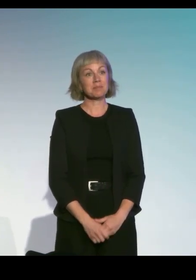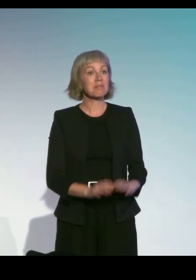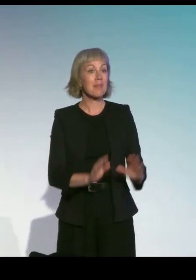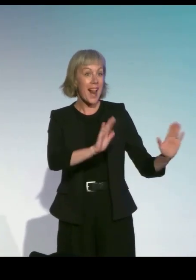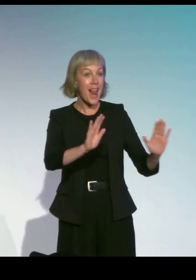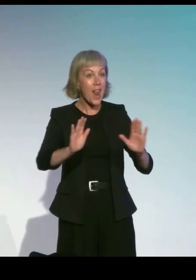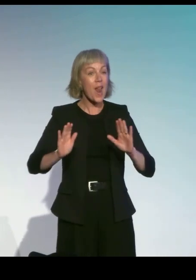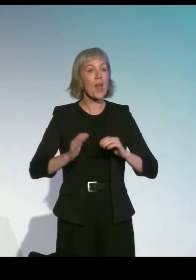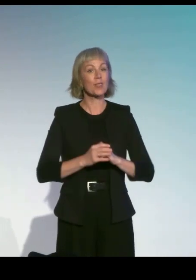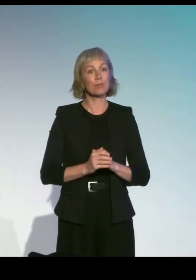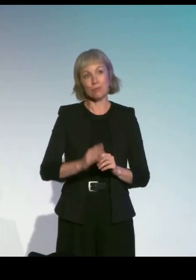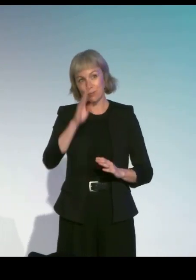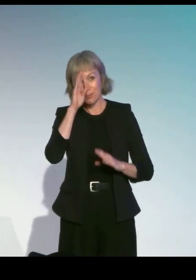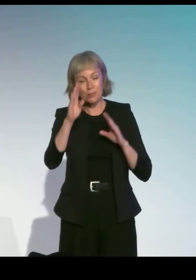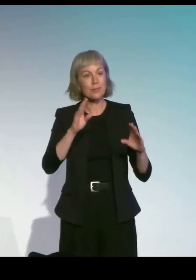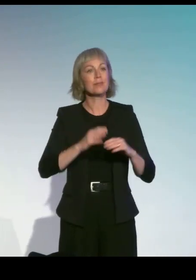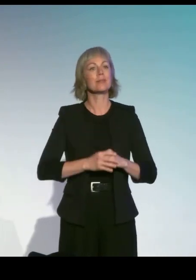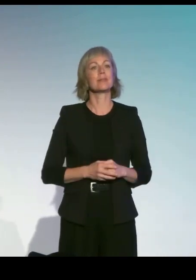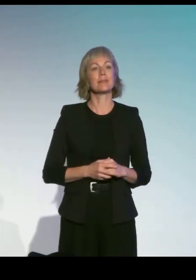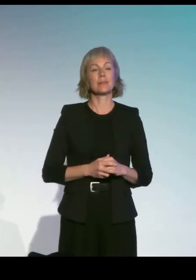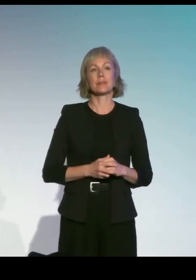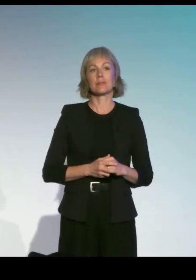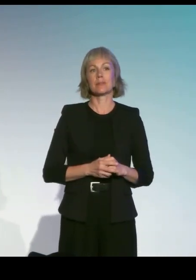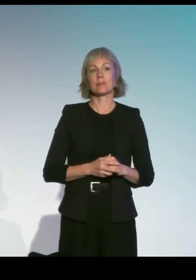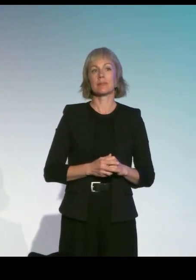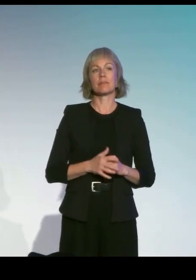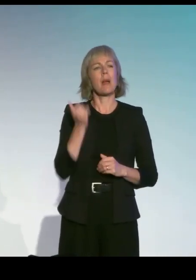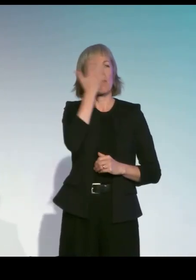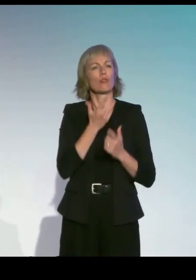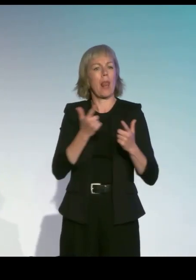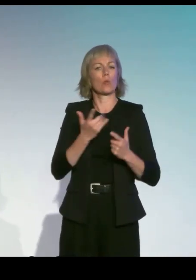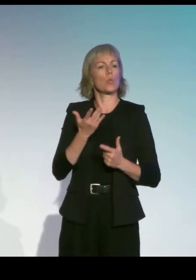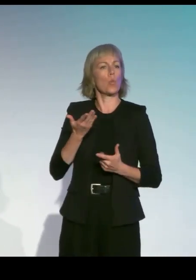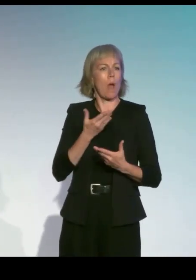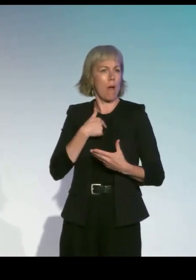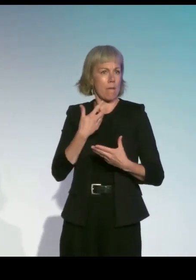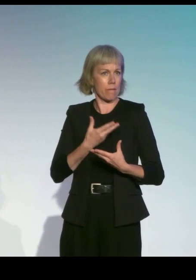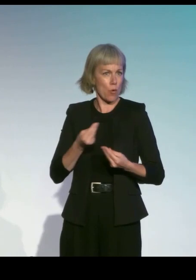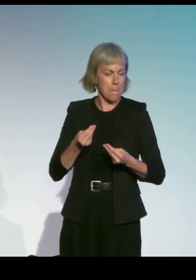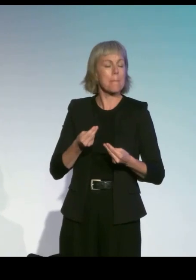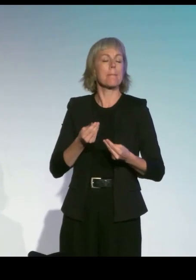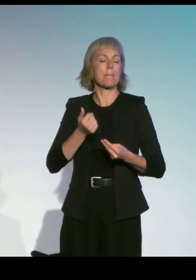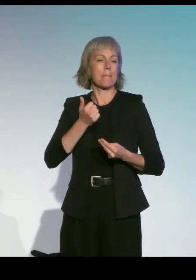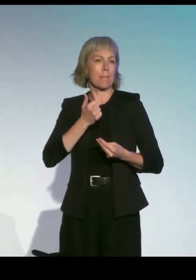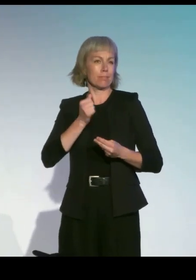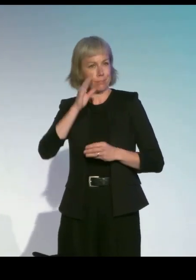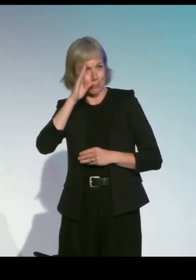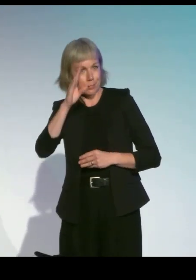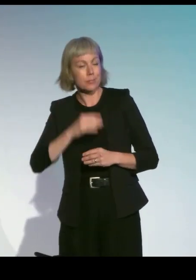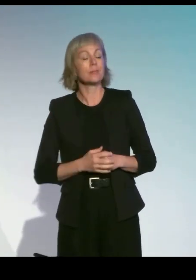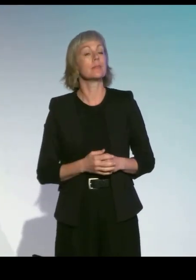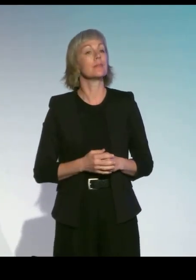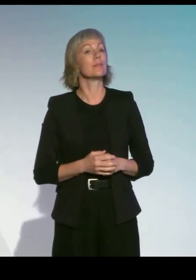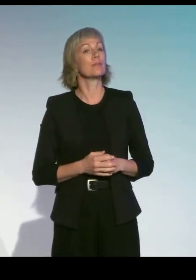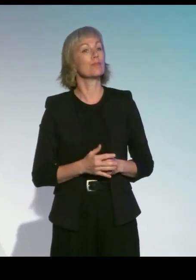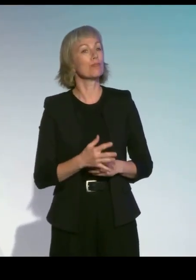Hello, or Jingari in Yugambeh language where I'm from. Thank you so much for having me. It's a privilege to be